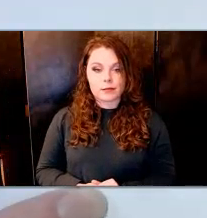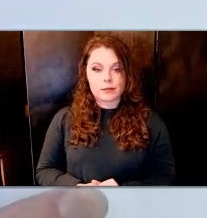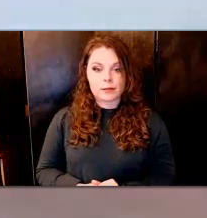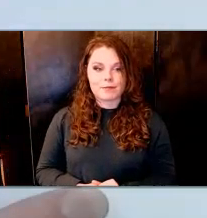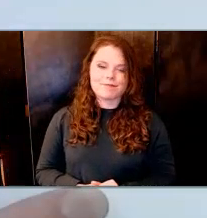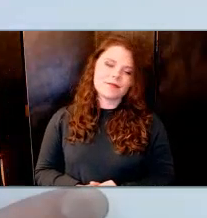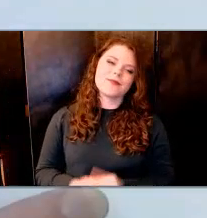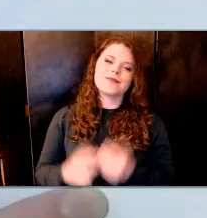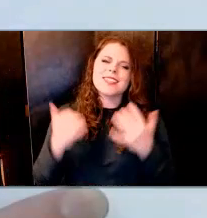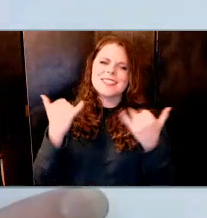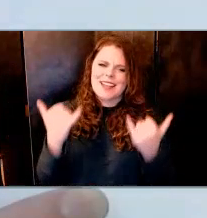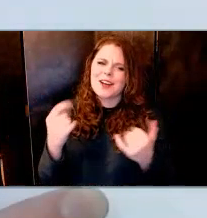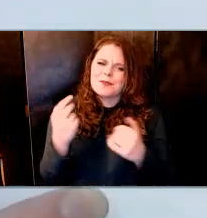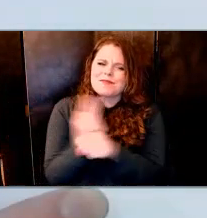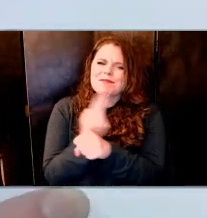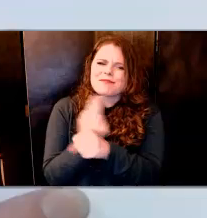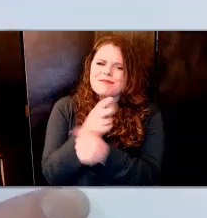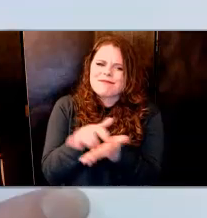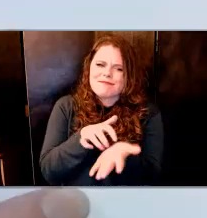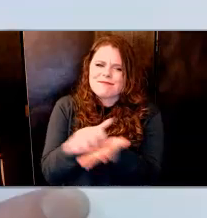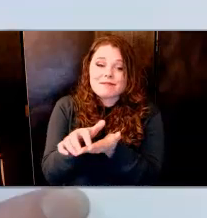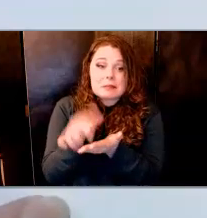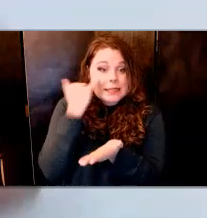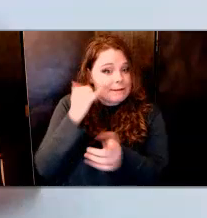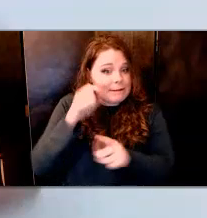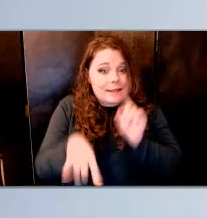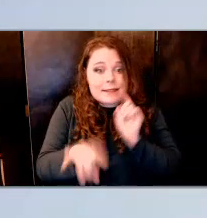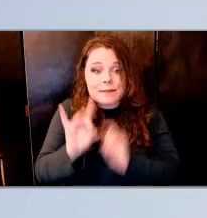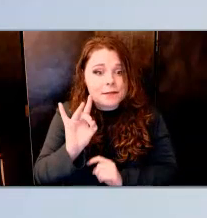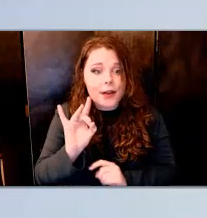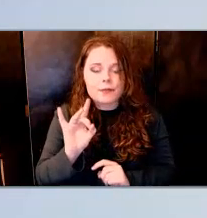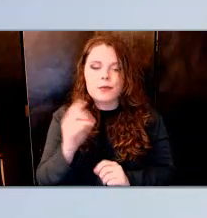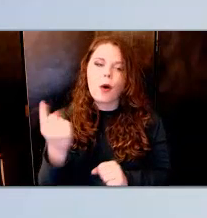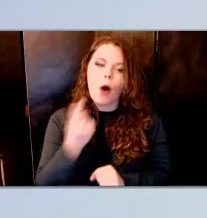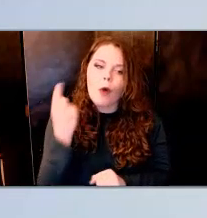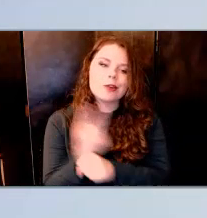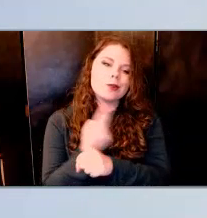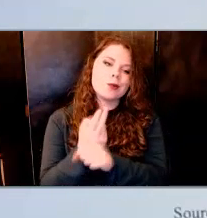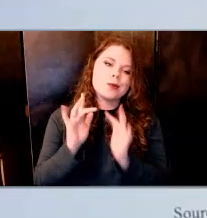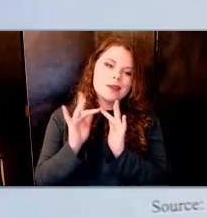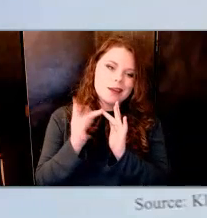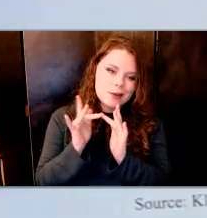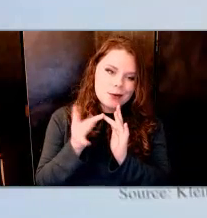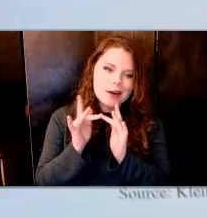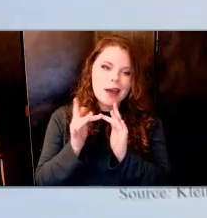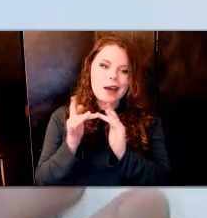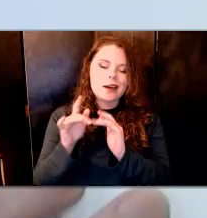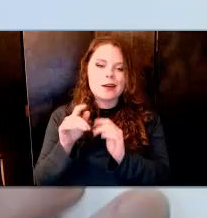At this point, you might want to grab a calculator, and if you don't have that, remember you can always use one on the internet and search for